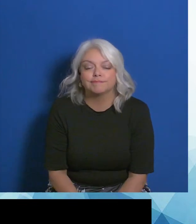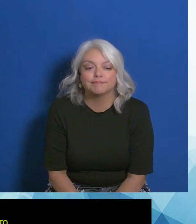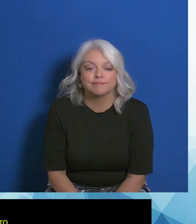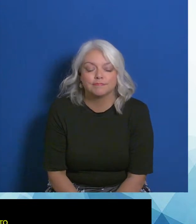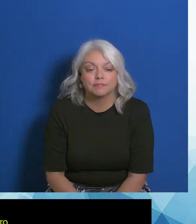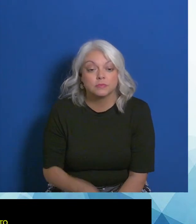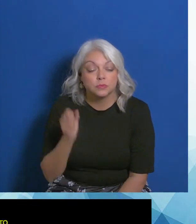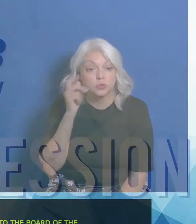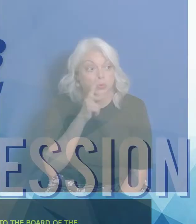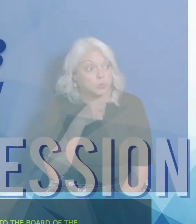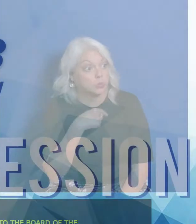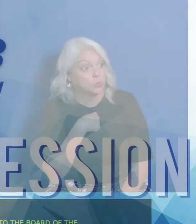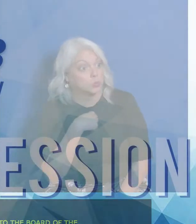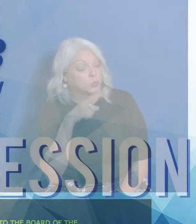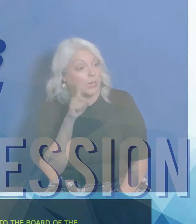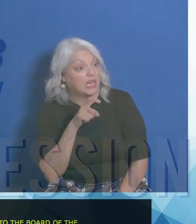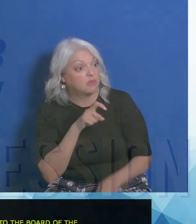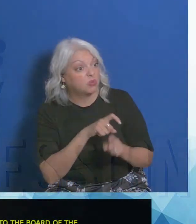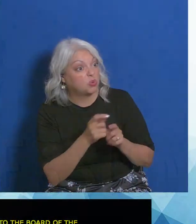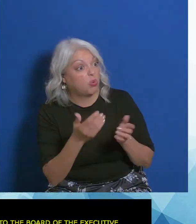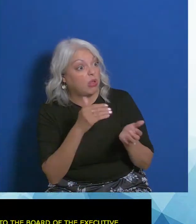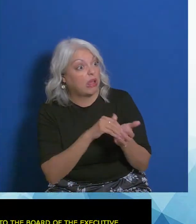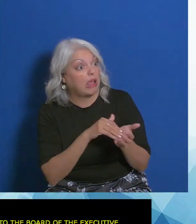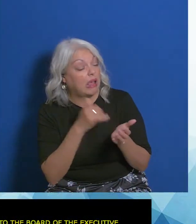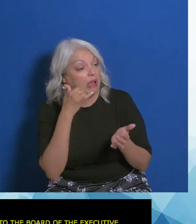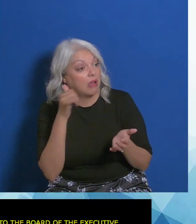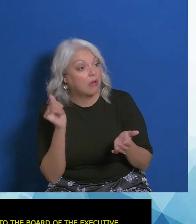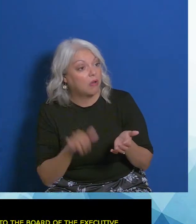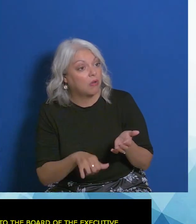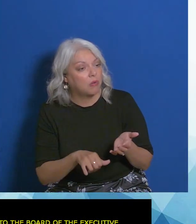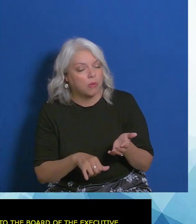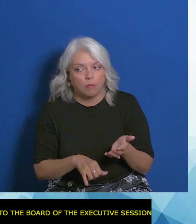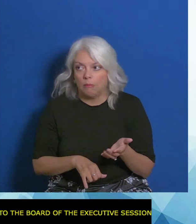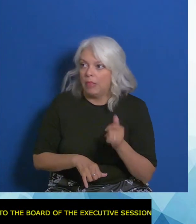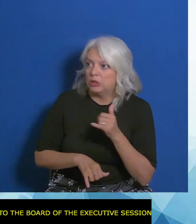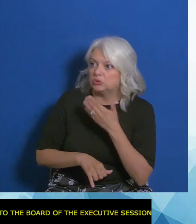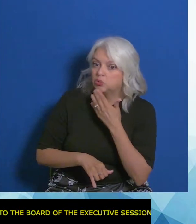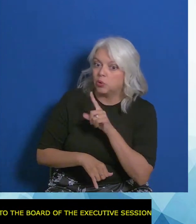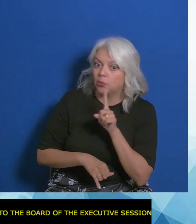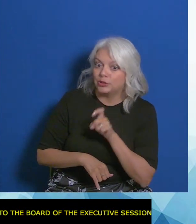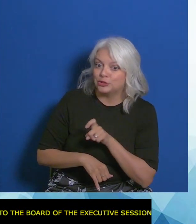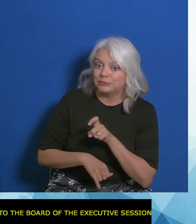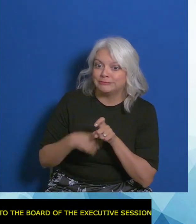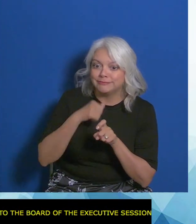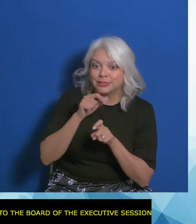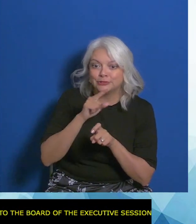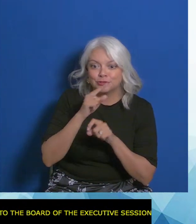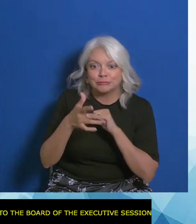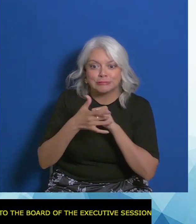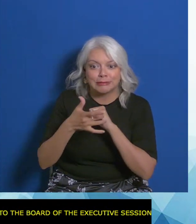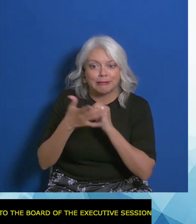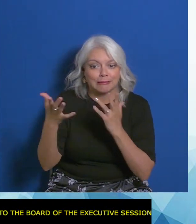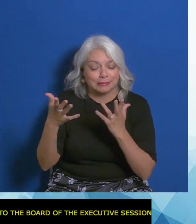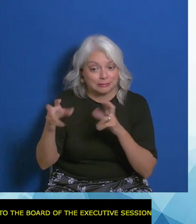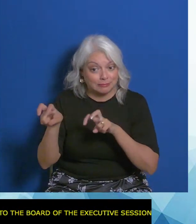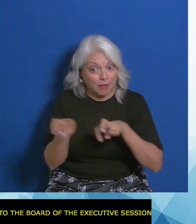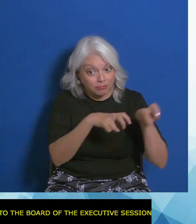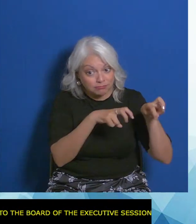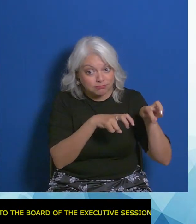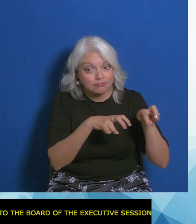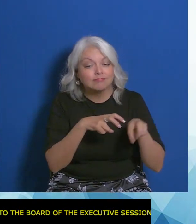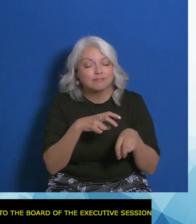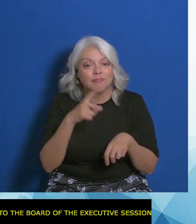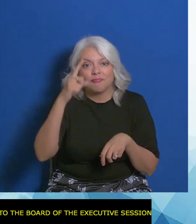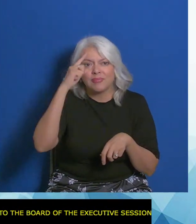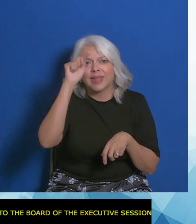Do I need to dial back? That's a great question. I'm not sure. I don't think so. I think they